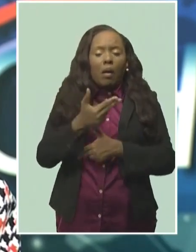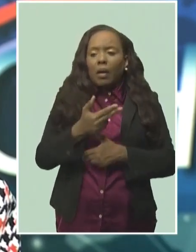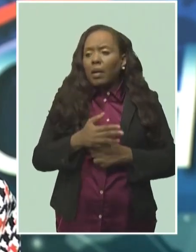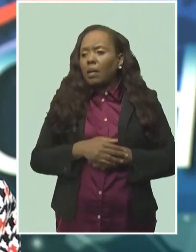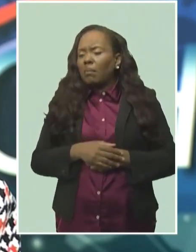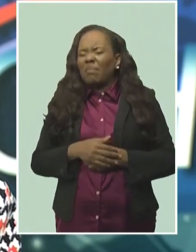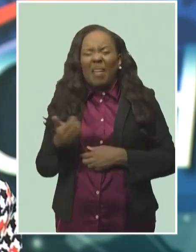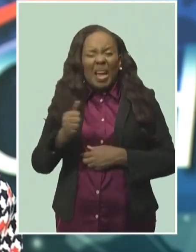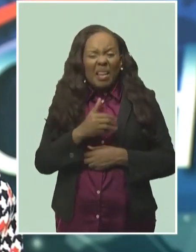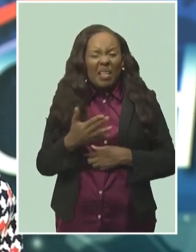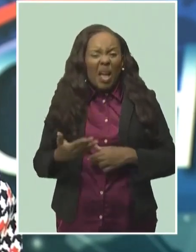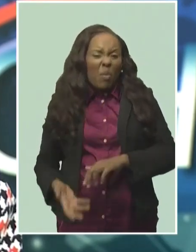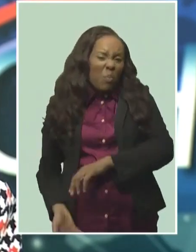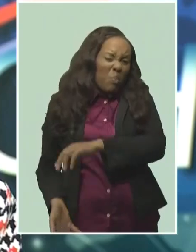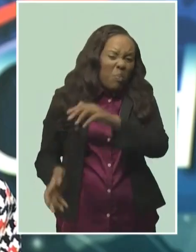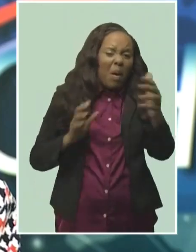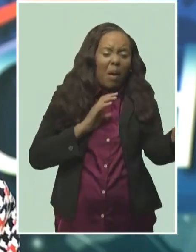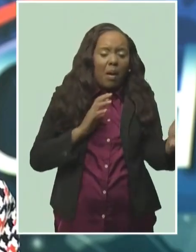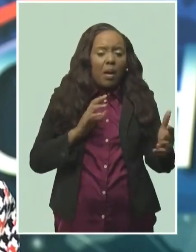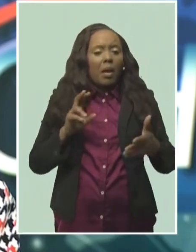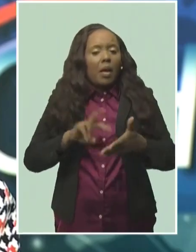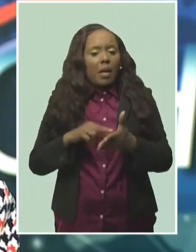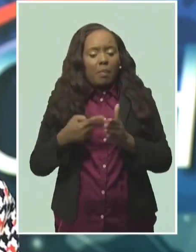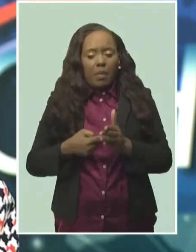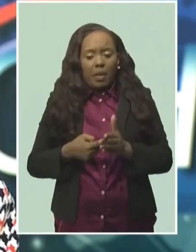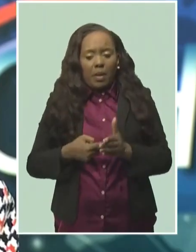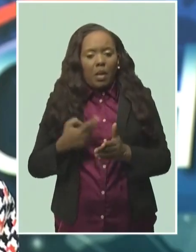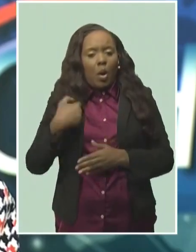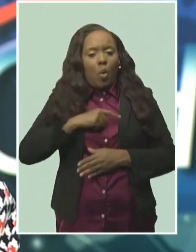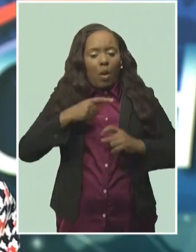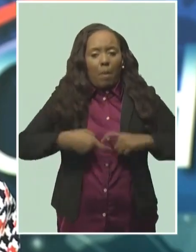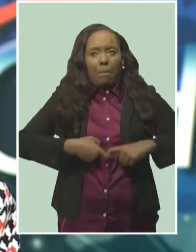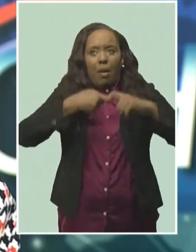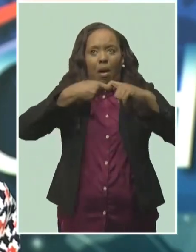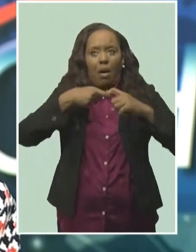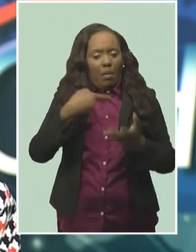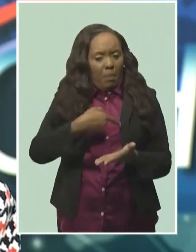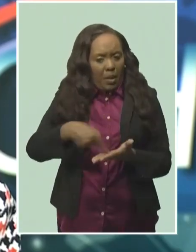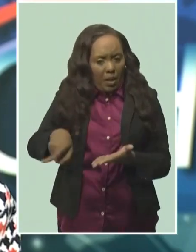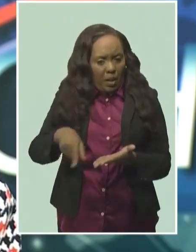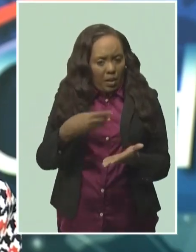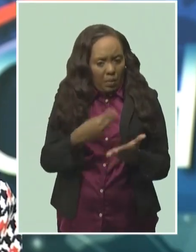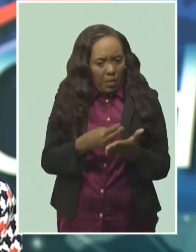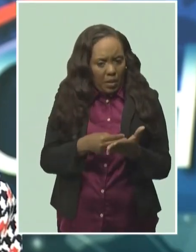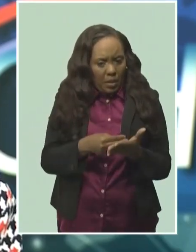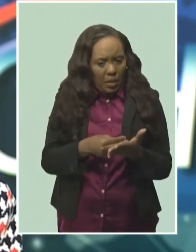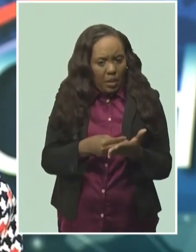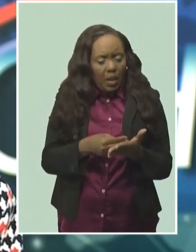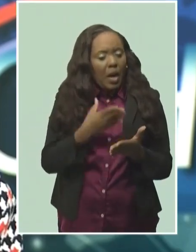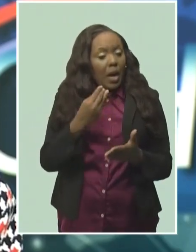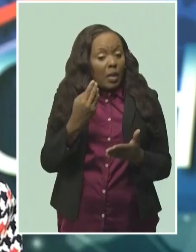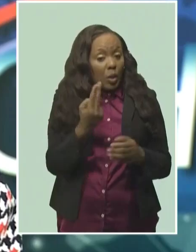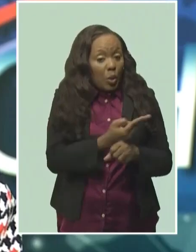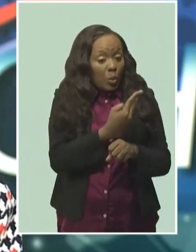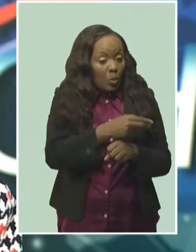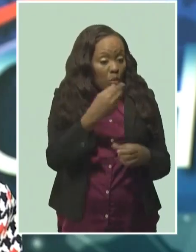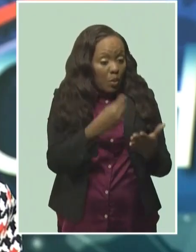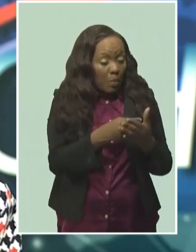Ware stressed that, like Barbados, other countries across the globe are facing issues with food production due to climate